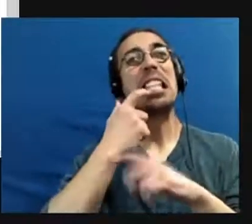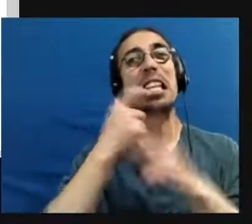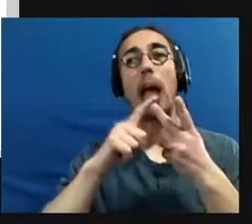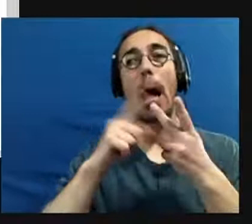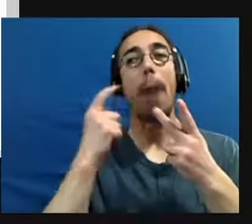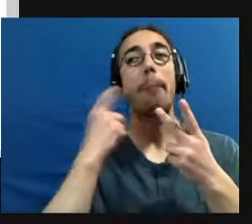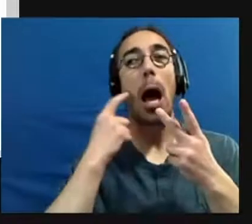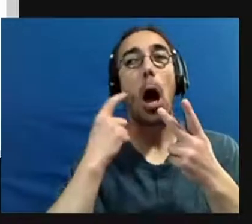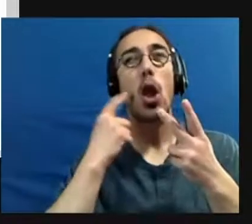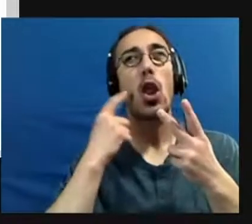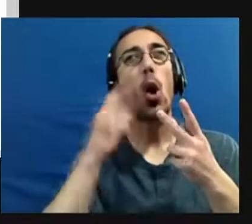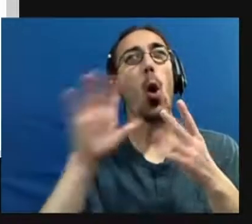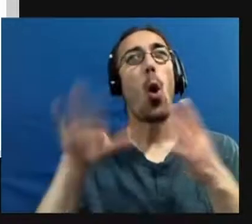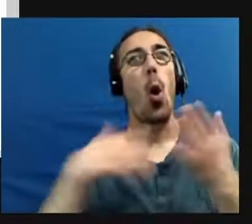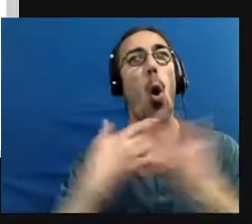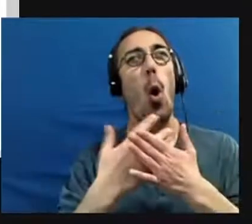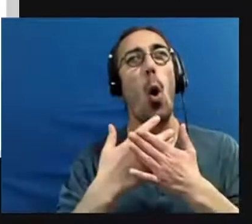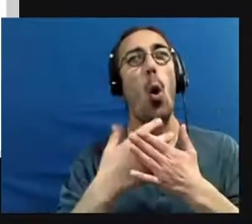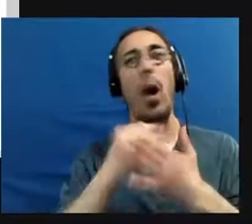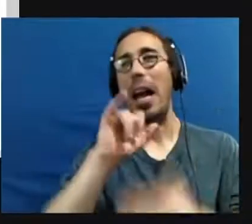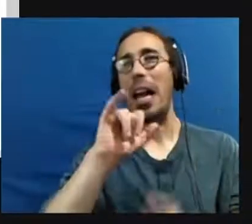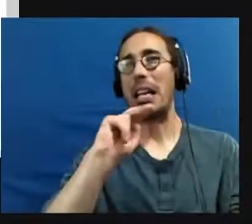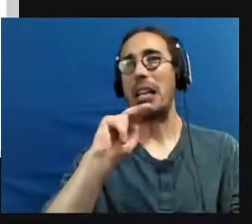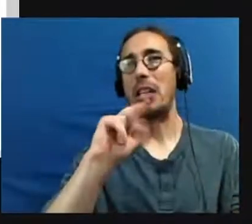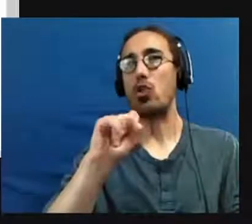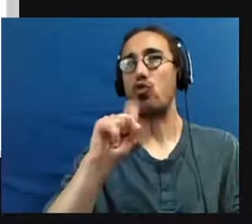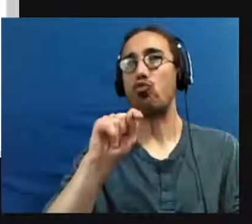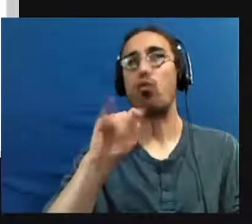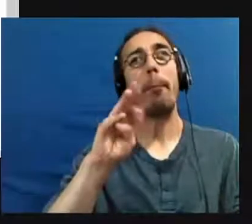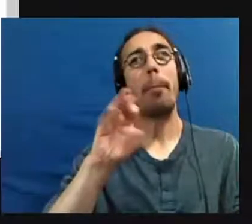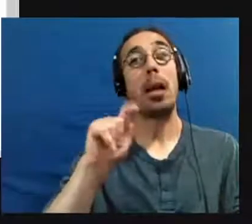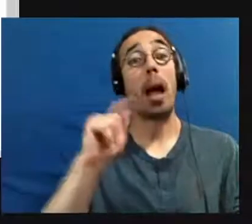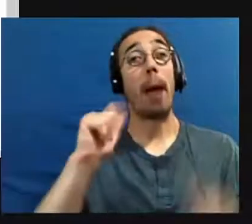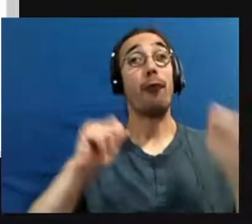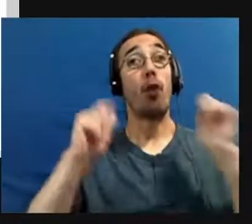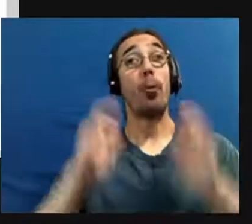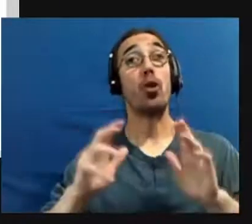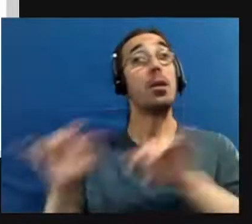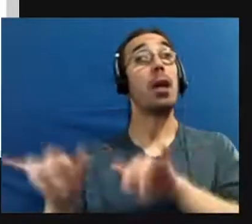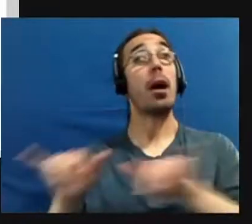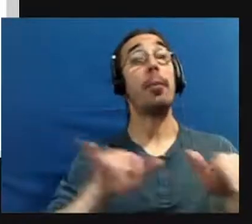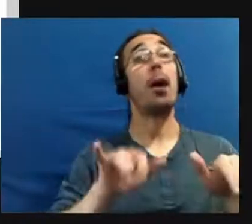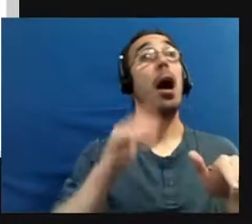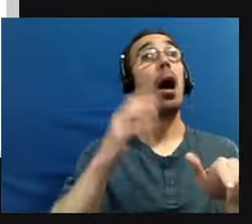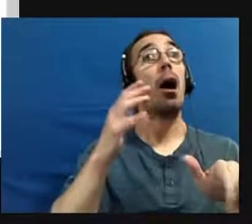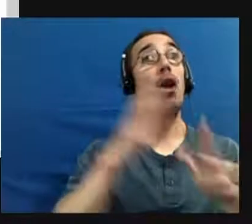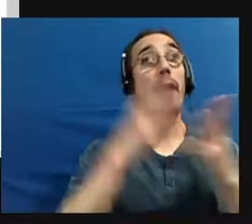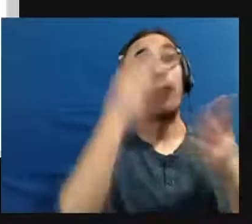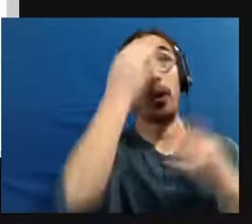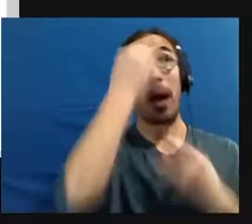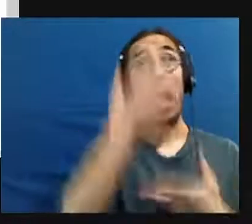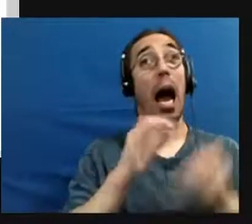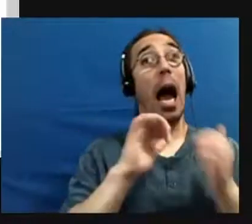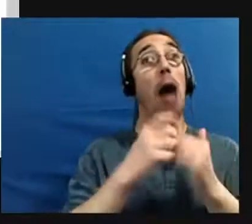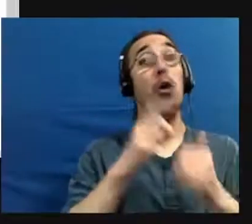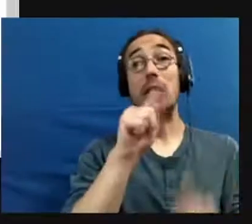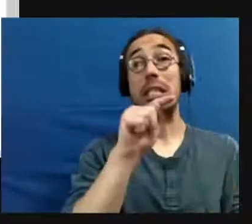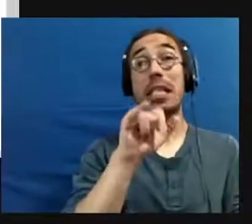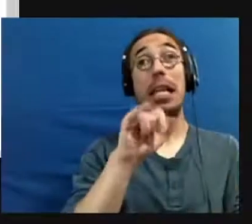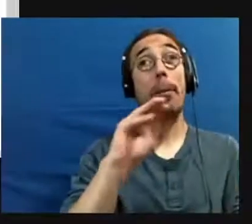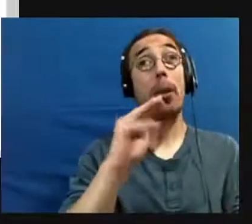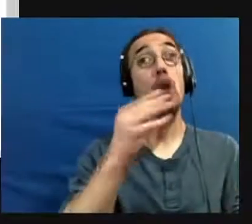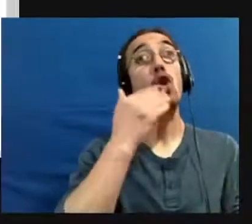whole instrument. So I'm a performer as well. And actually a lot of the information that I know about how stimming is good for the brain